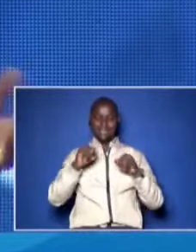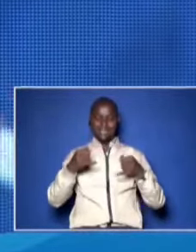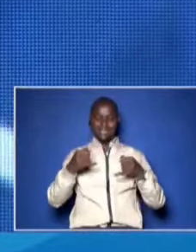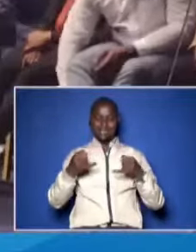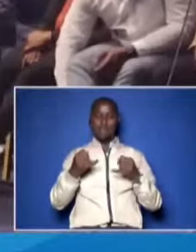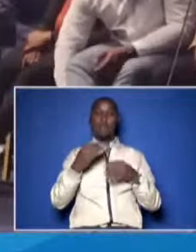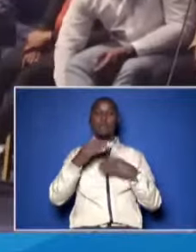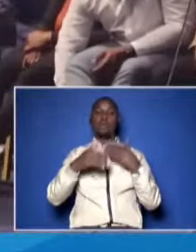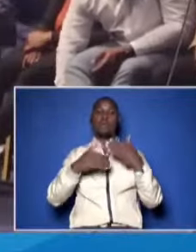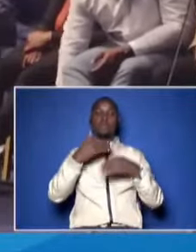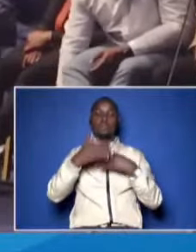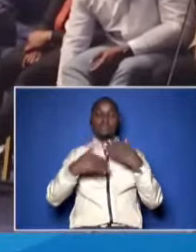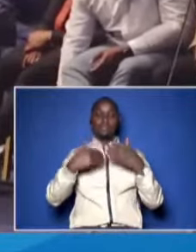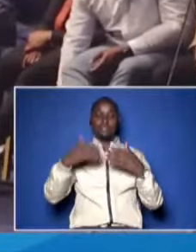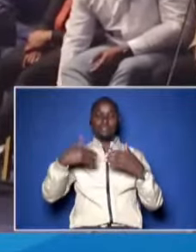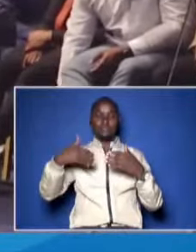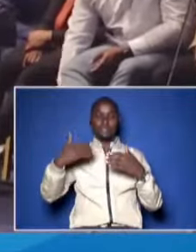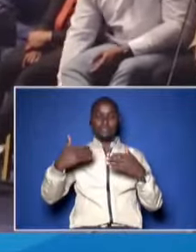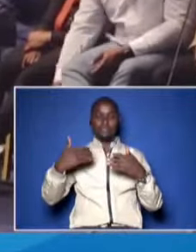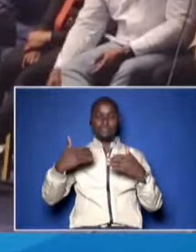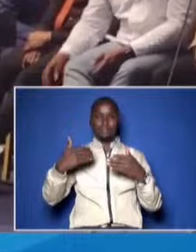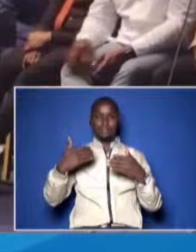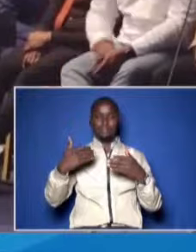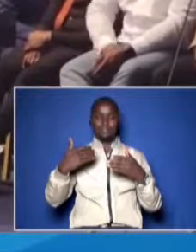the most modern book in the world